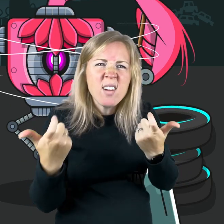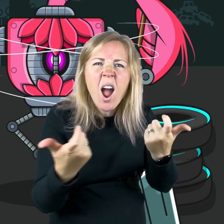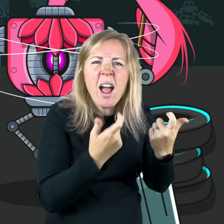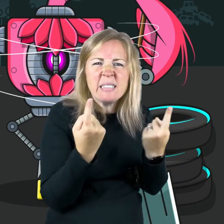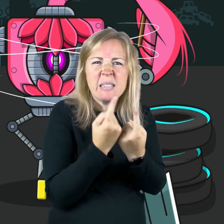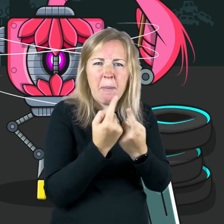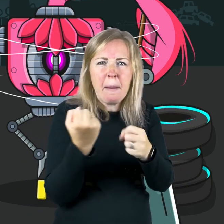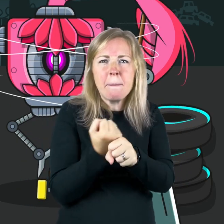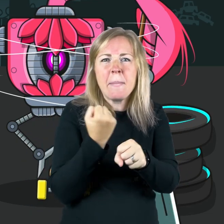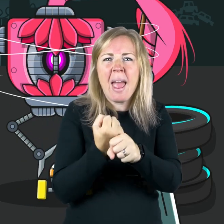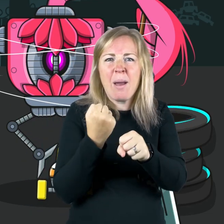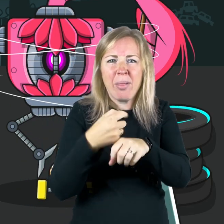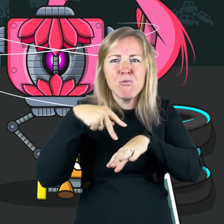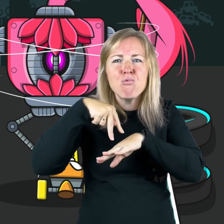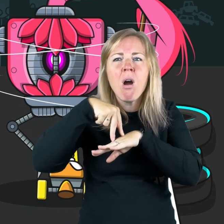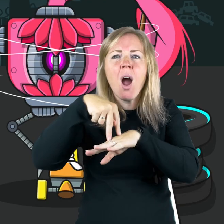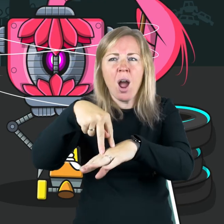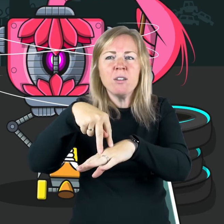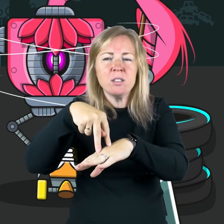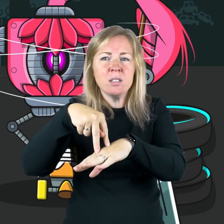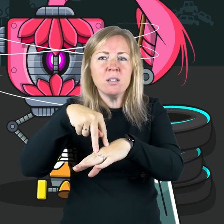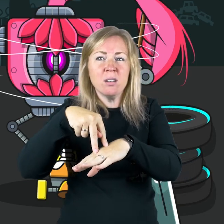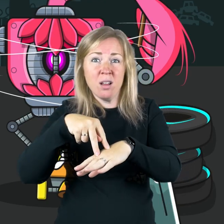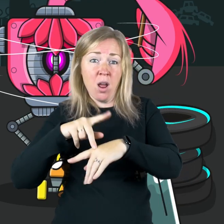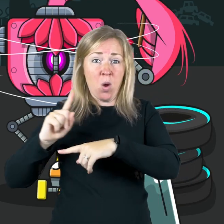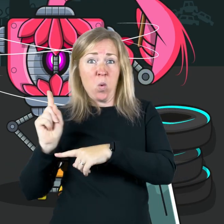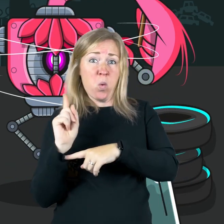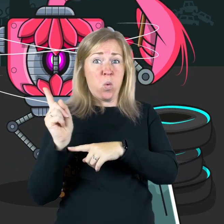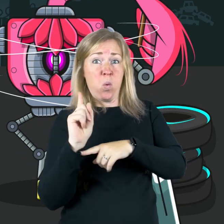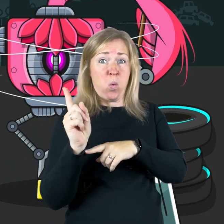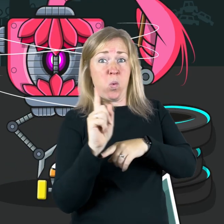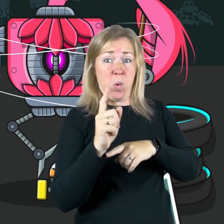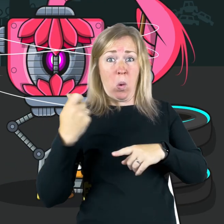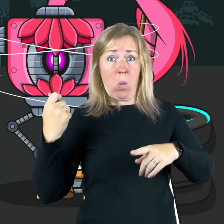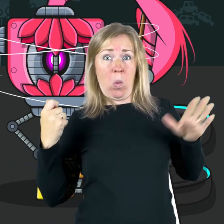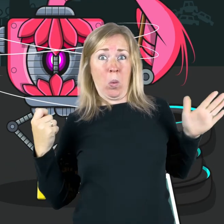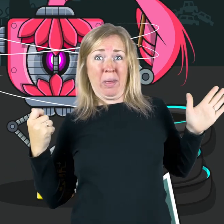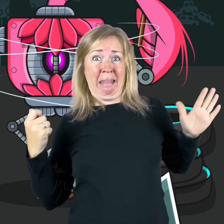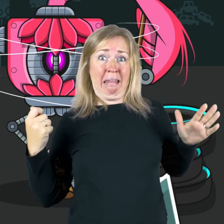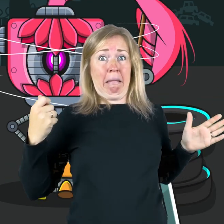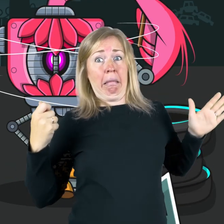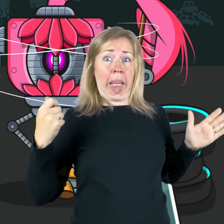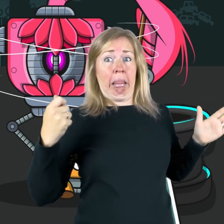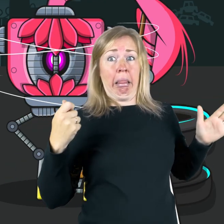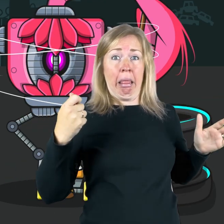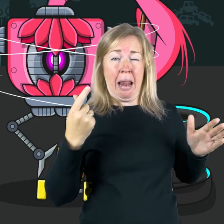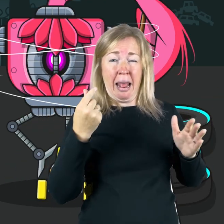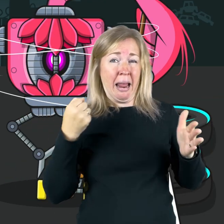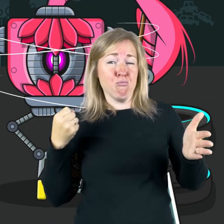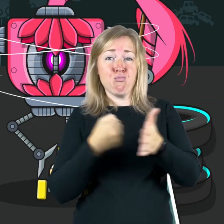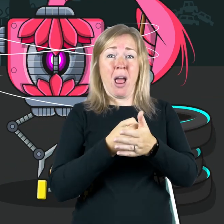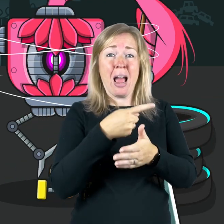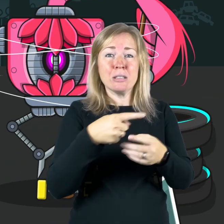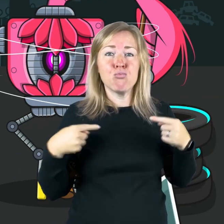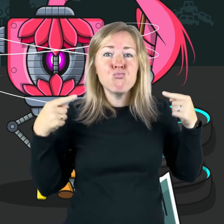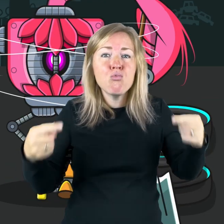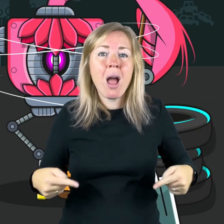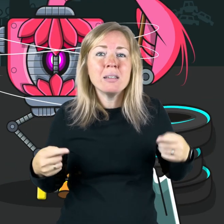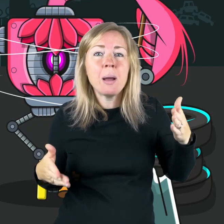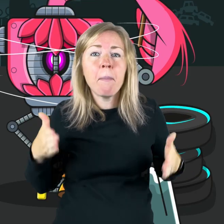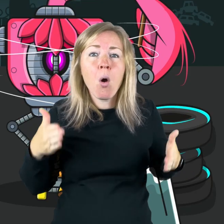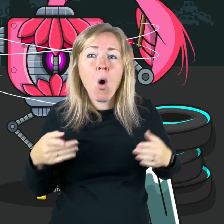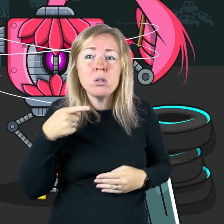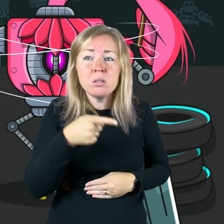to build her raft with. As she spiraled on her one roller skate, she almost collided with Tractor